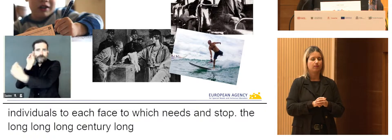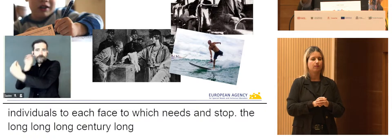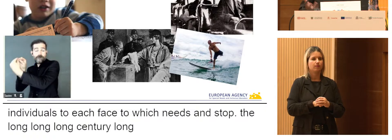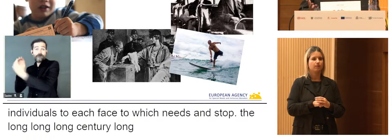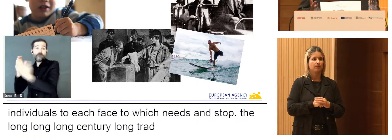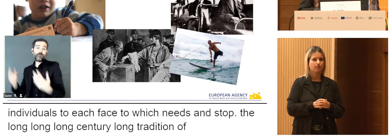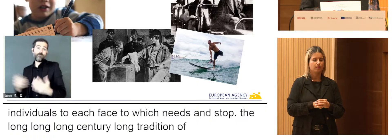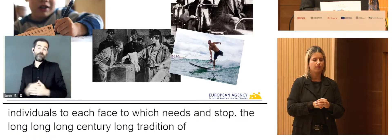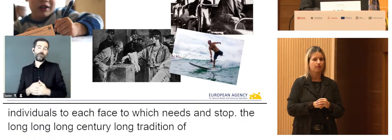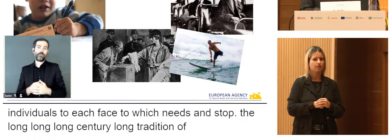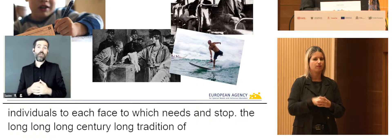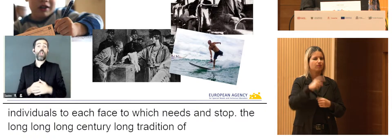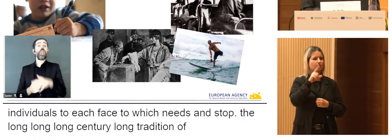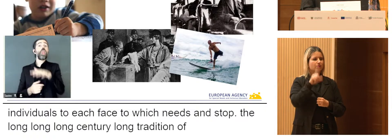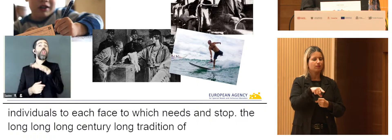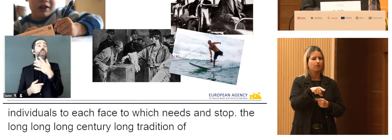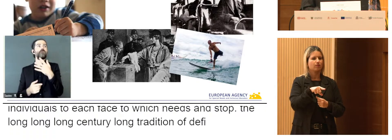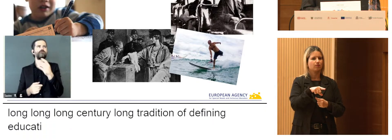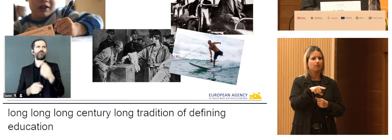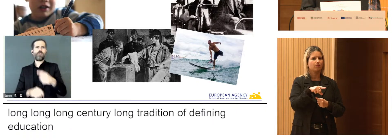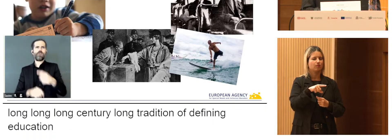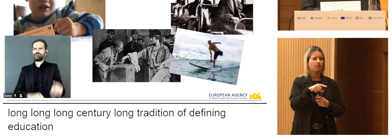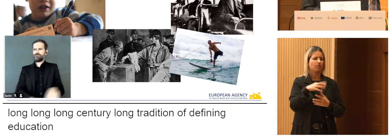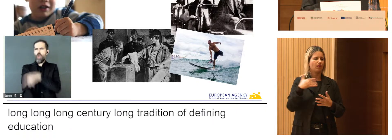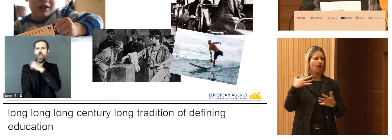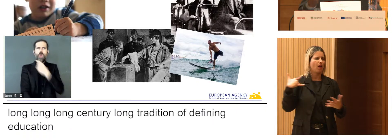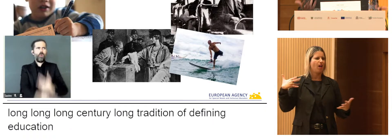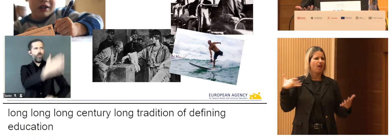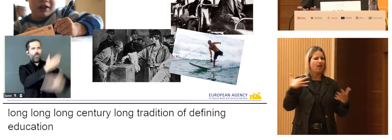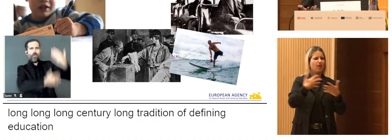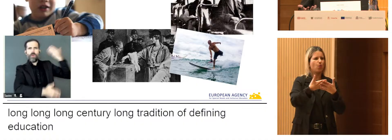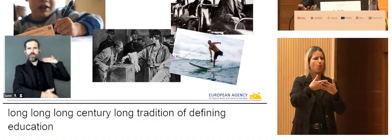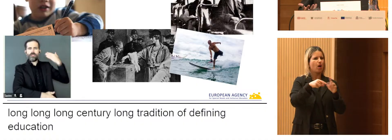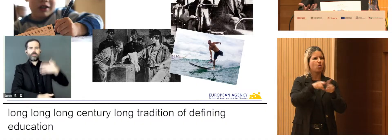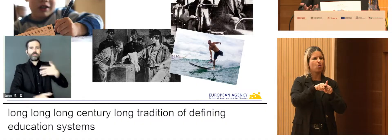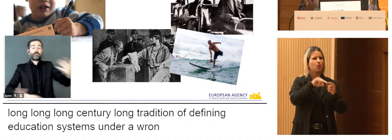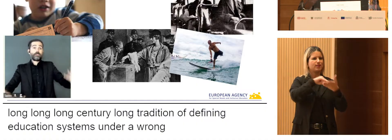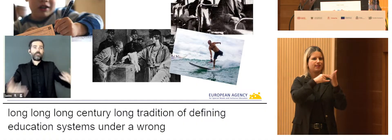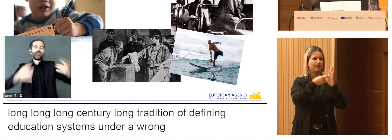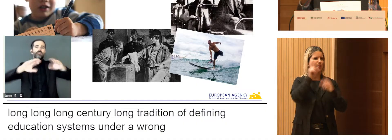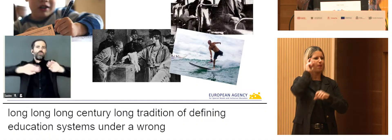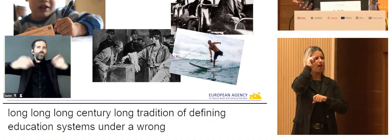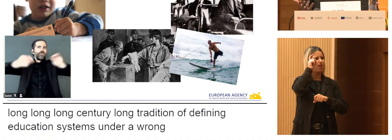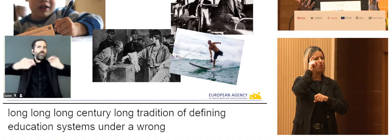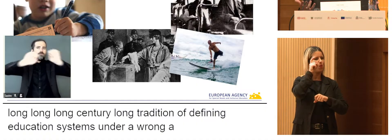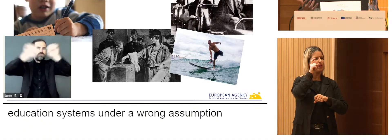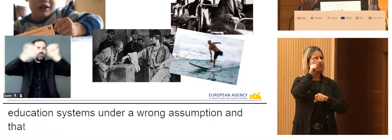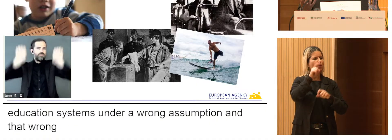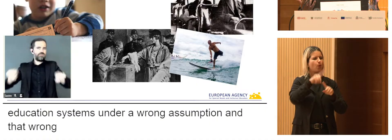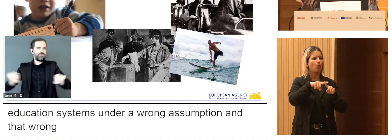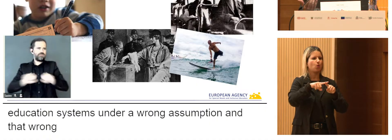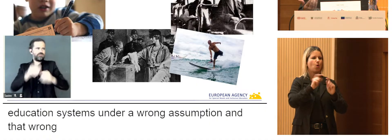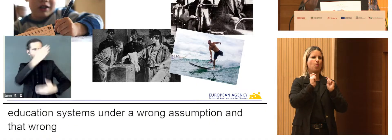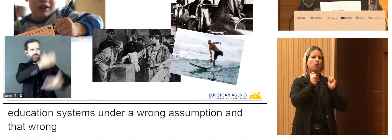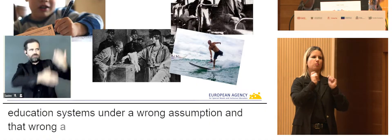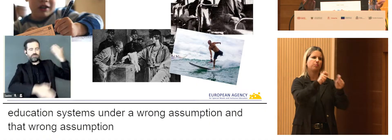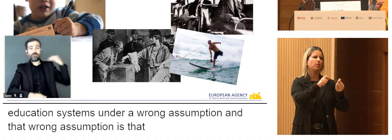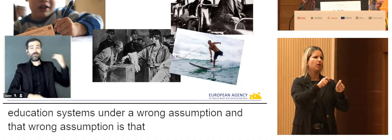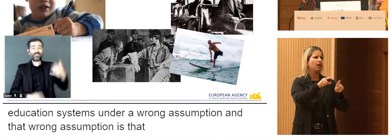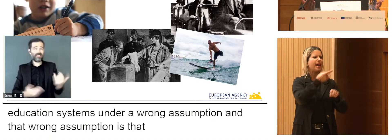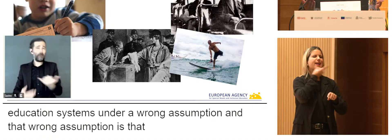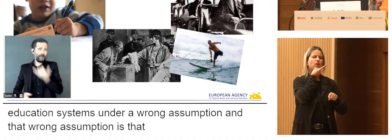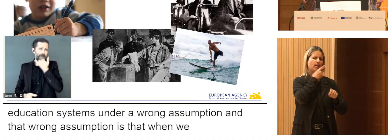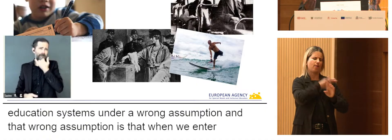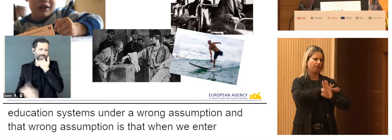of defining education systems under a wrong assumption. And that wrong assumption is that when we enter